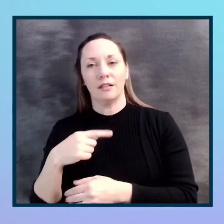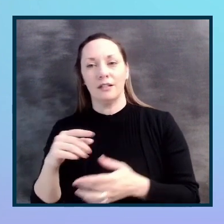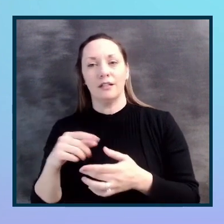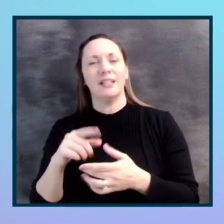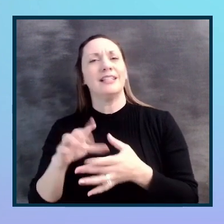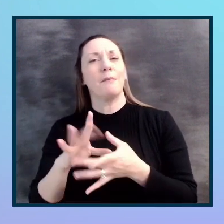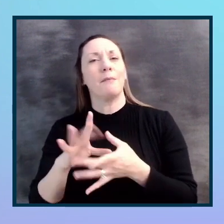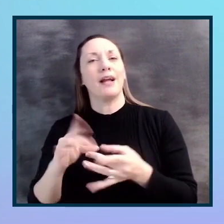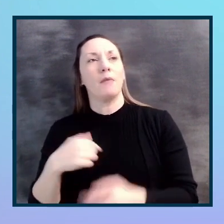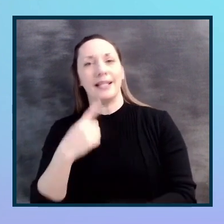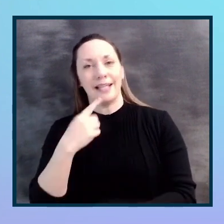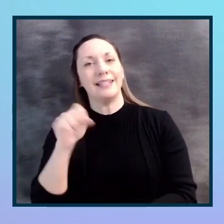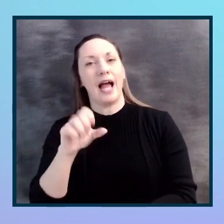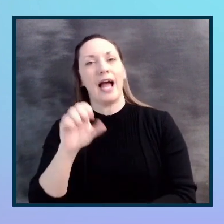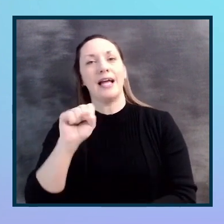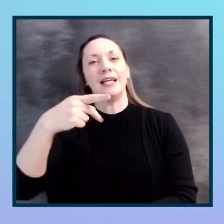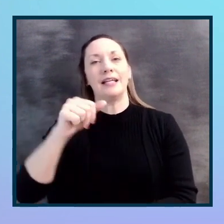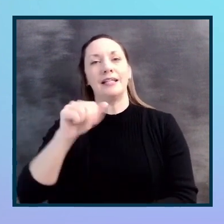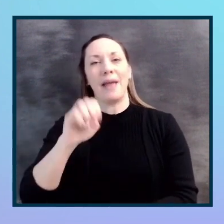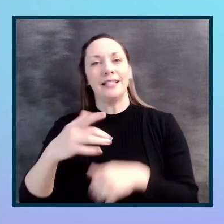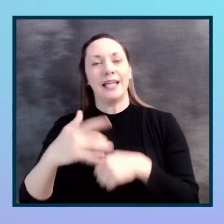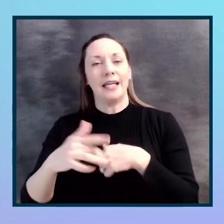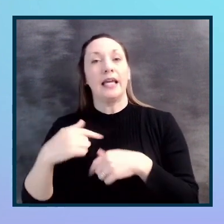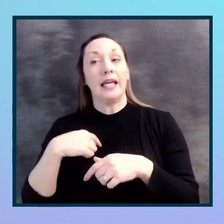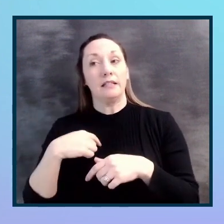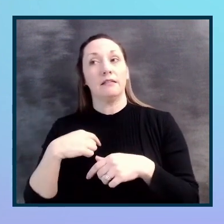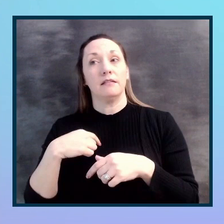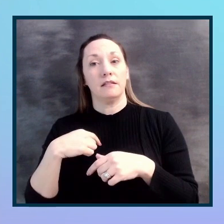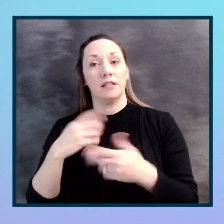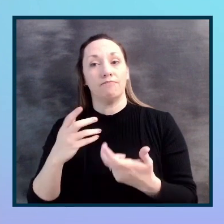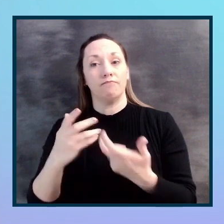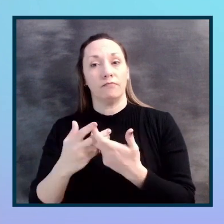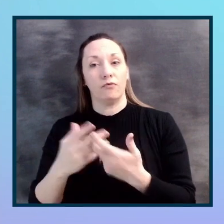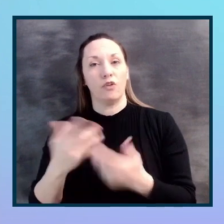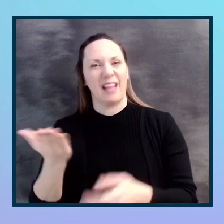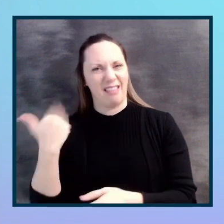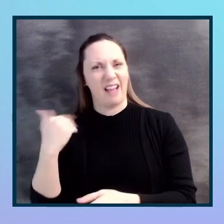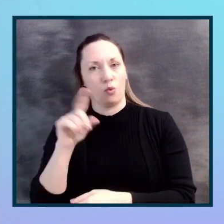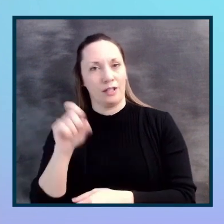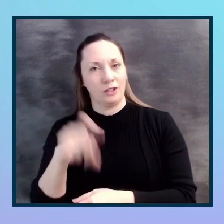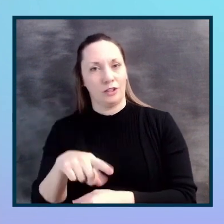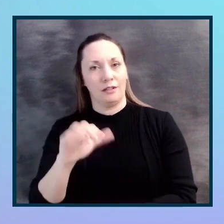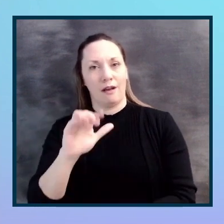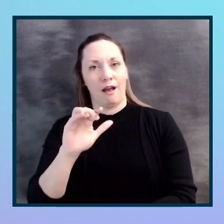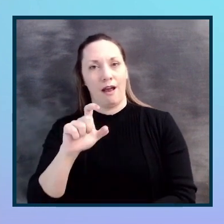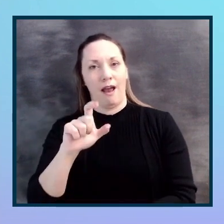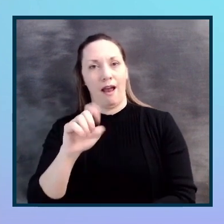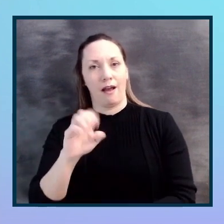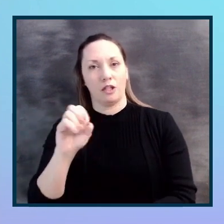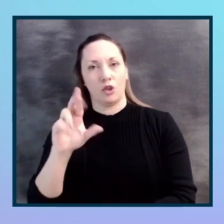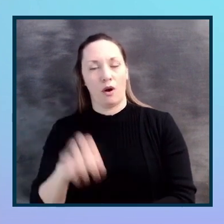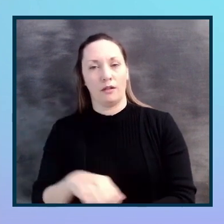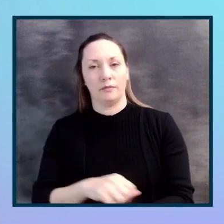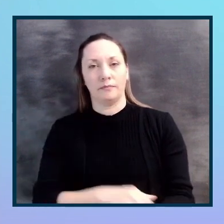yes, spacing is accounted for that last one on Axe Core. Perfect. So